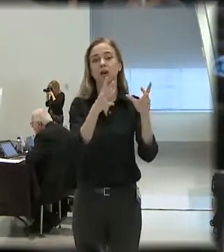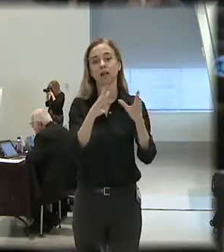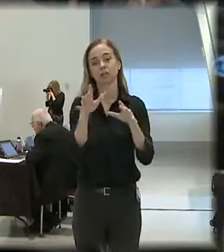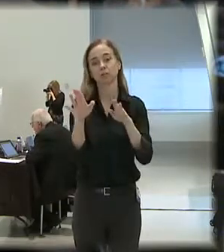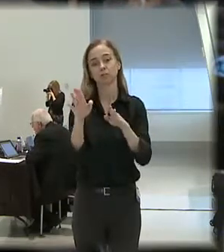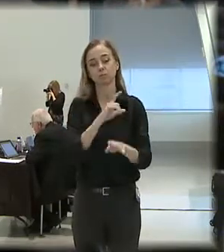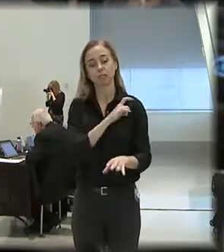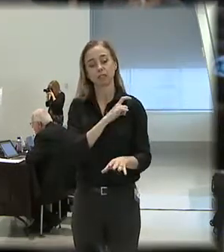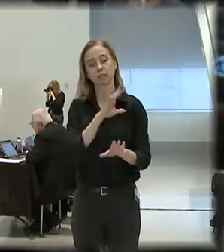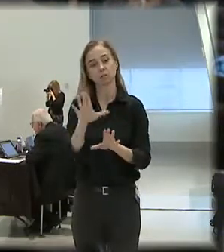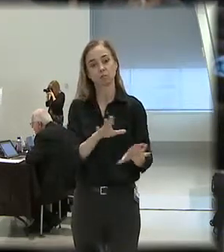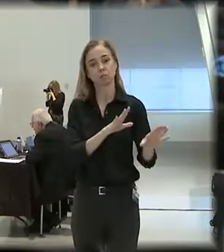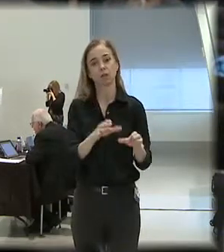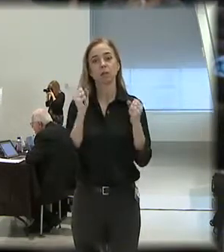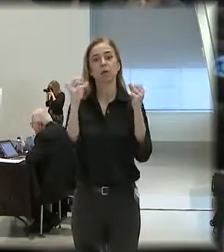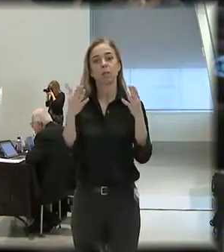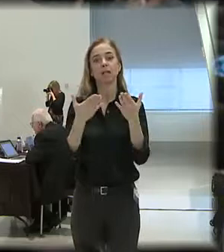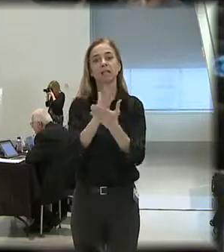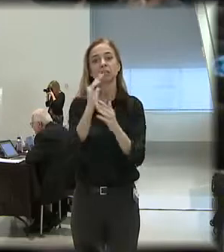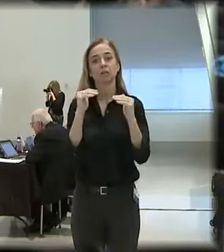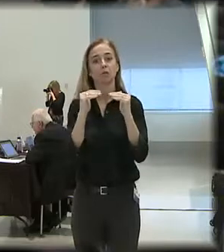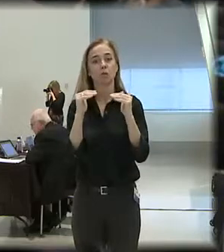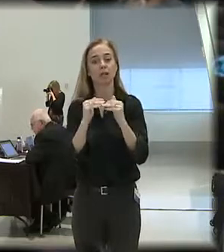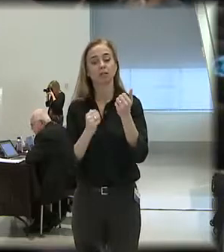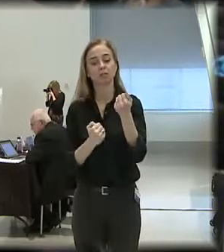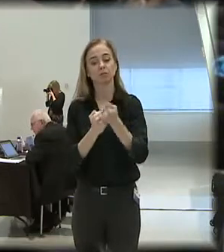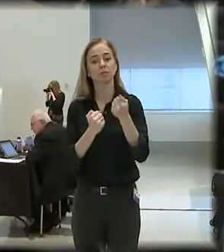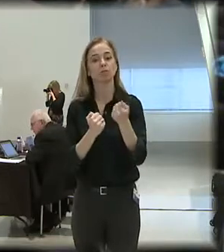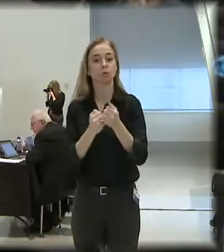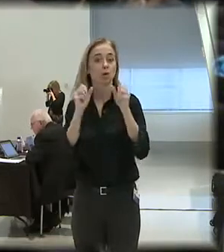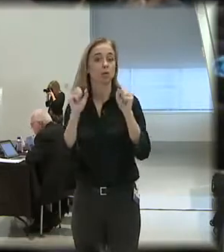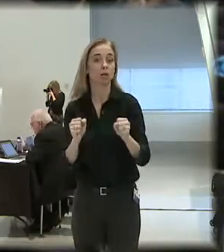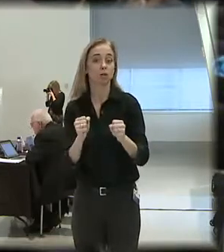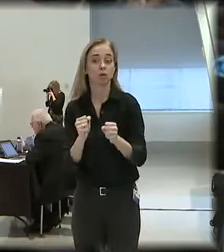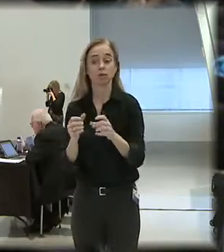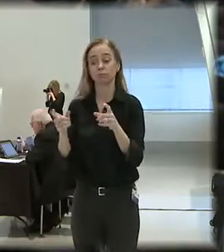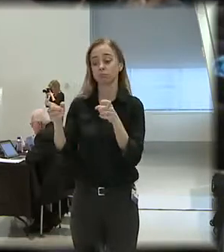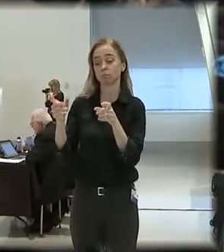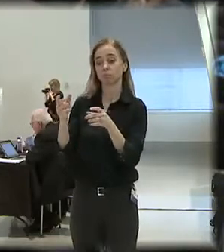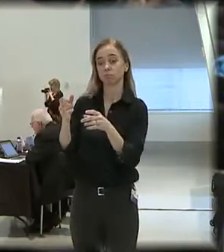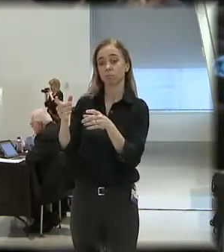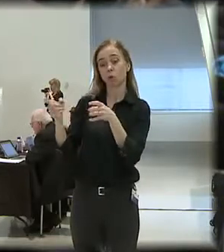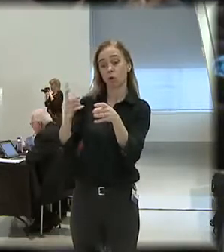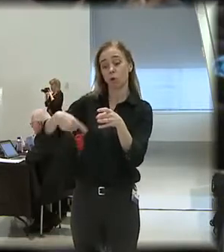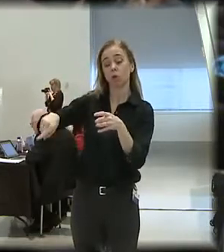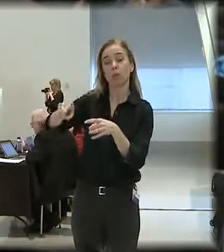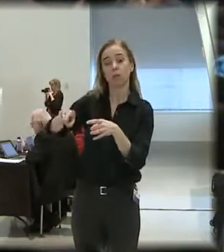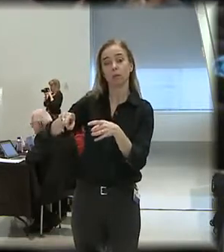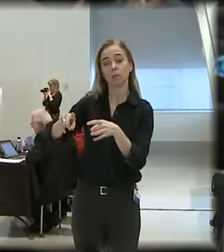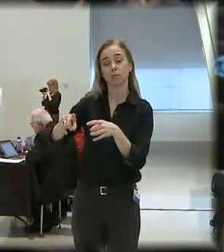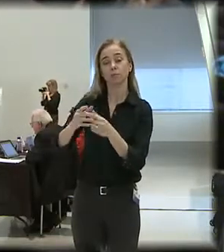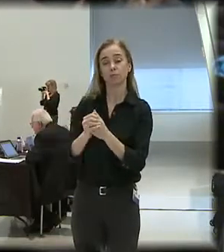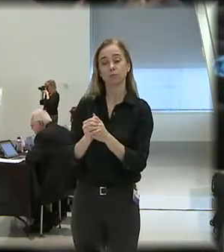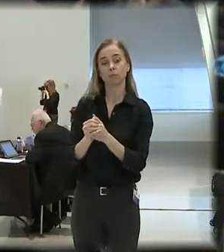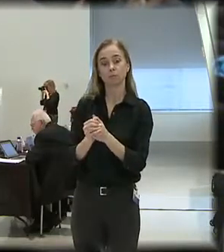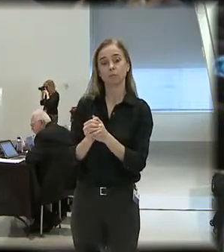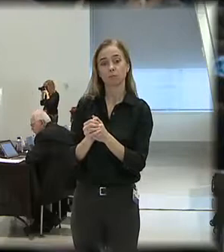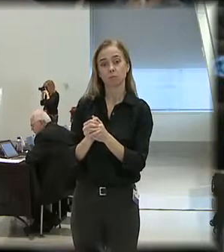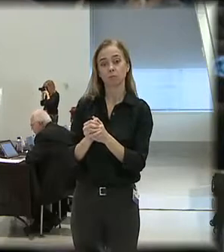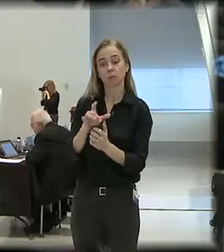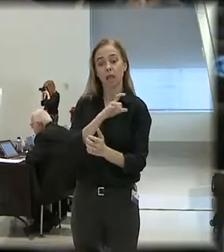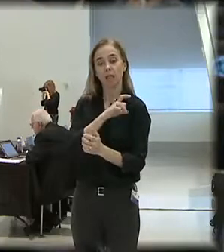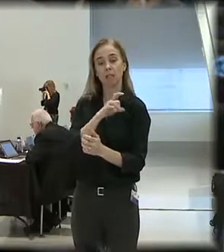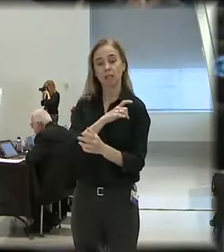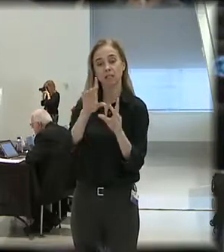policing. There are plenty of civil rights laws on the books that if enforced, we could hold law enforcement officers, hold officers and